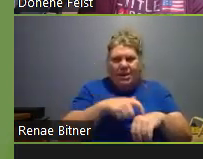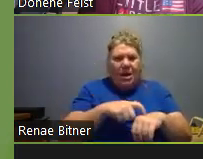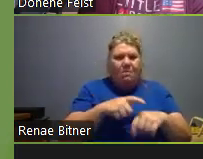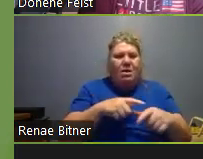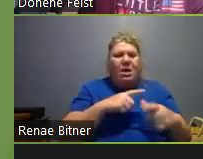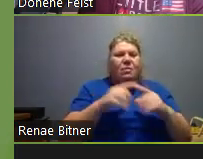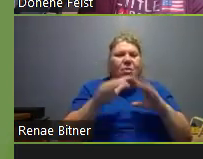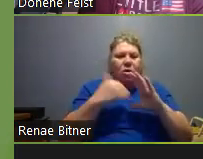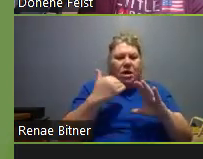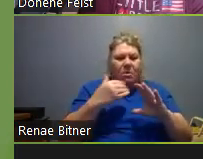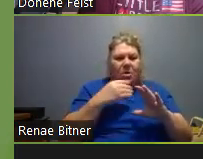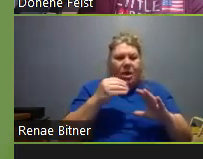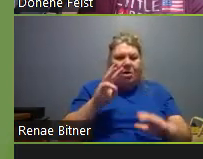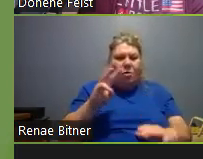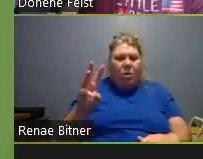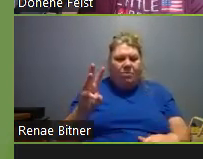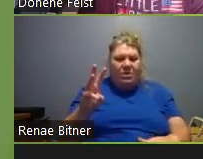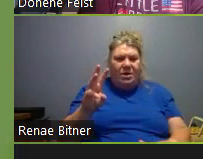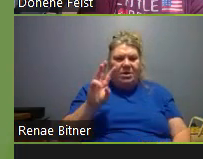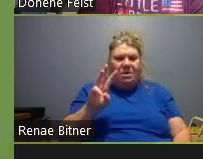our email, and then our website is